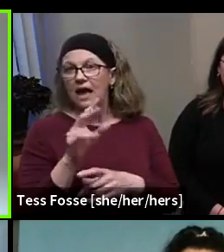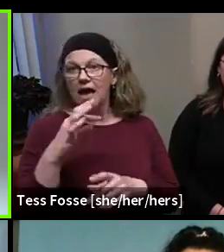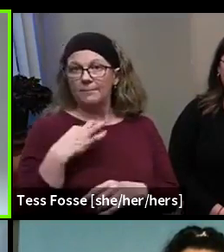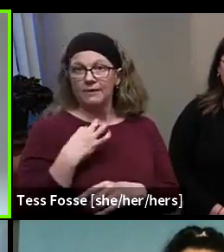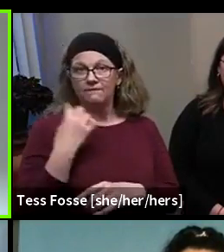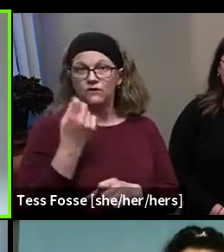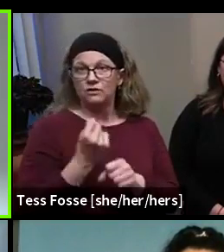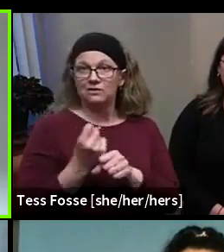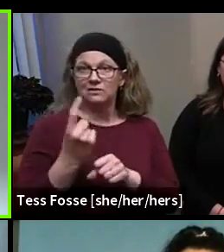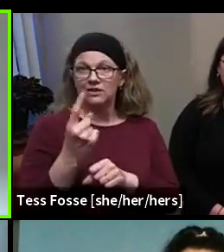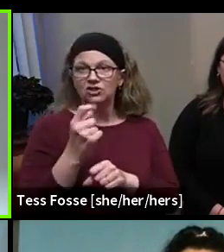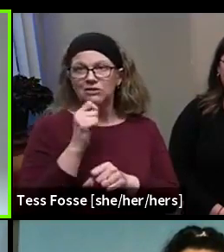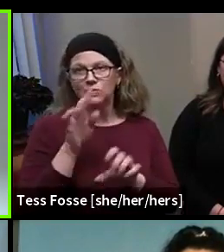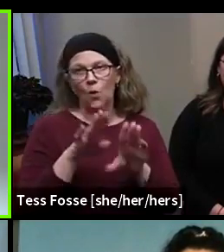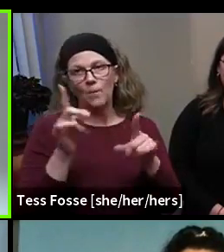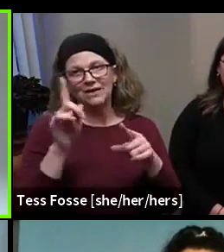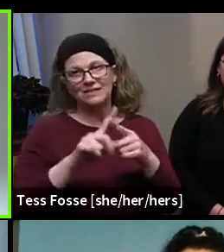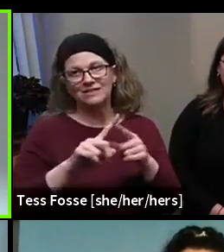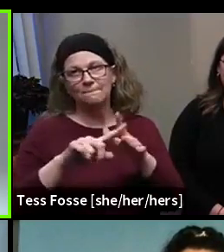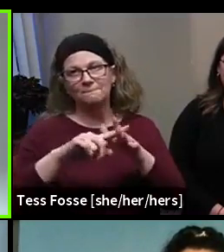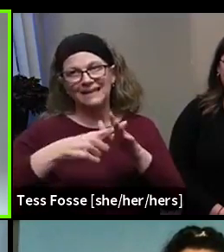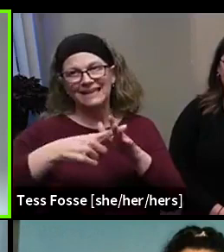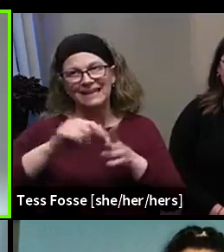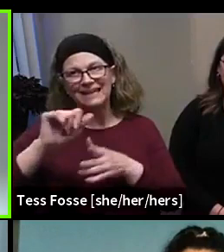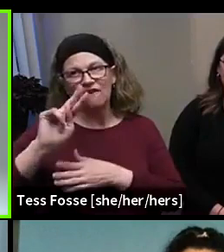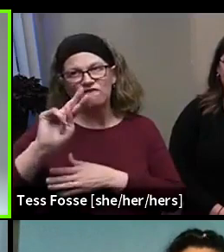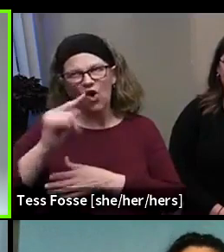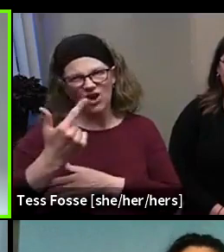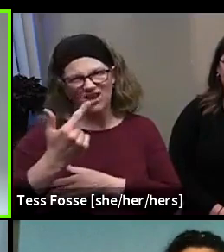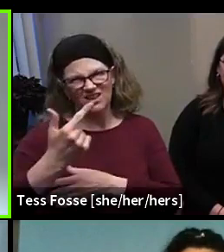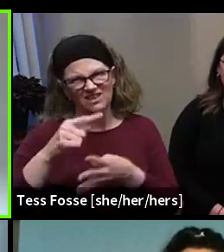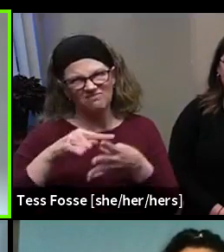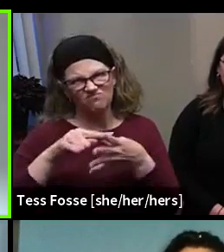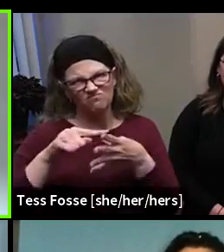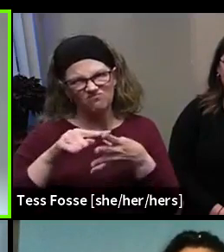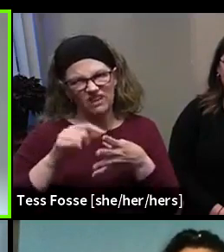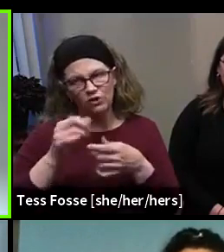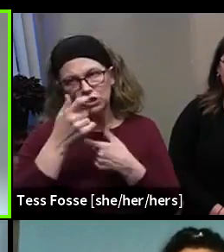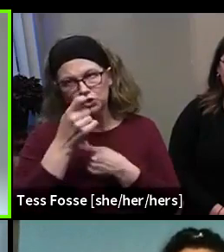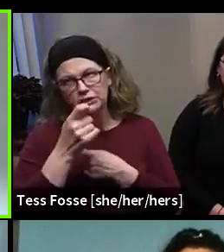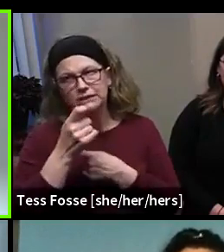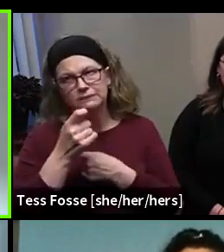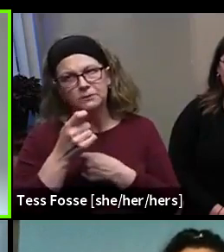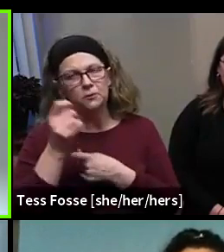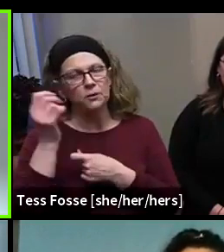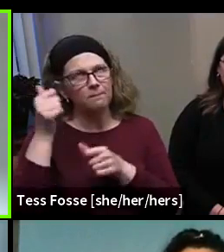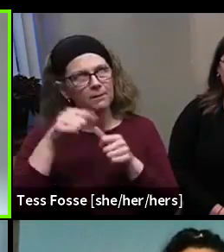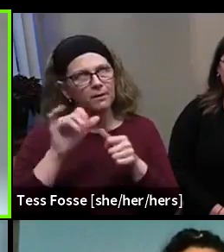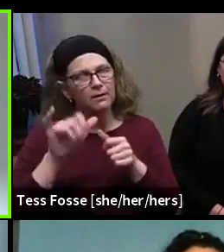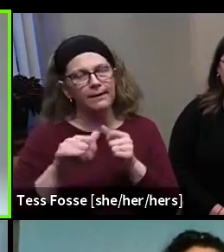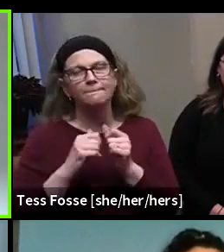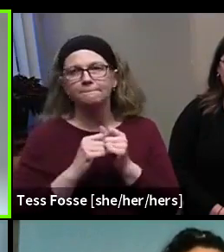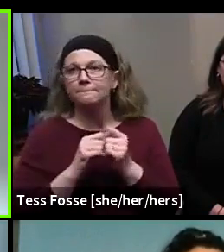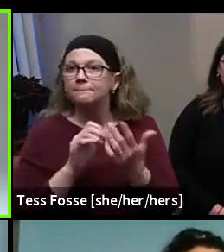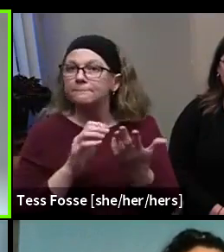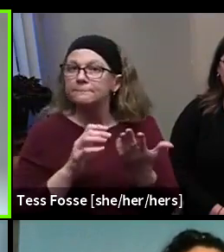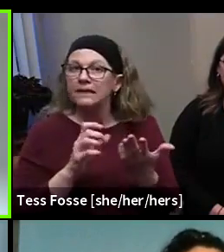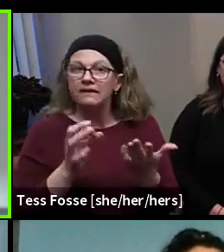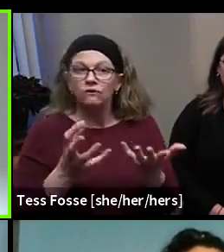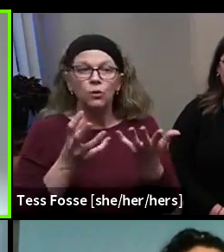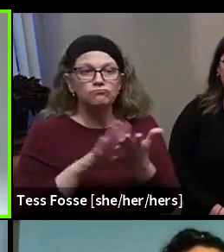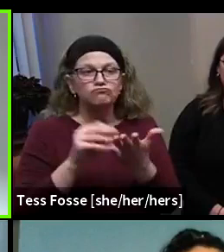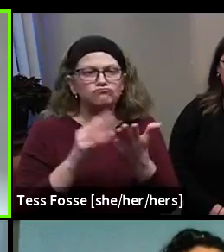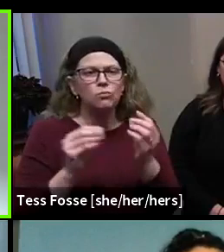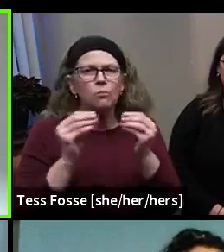Application for next year does not open until the beginning of August, so keep that in mind if you're interested. And if you want to learn